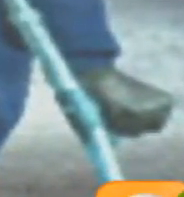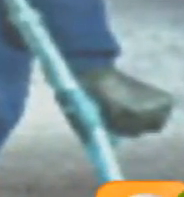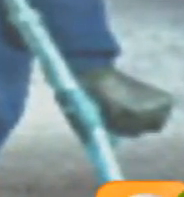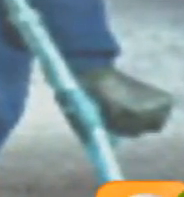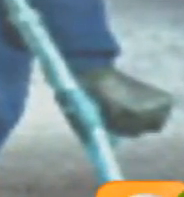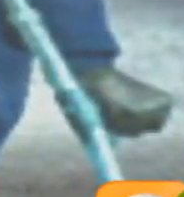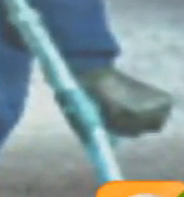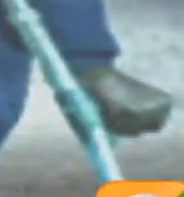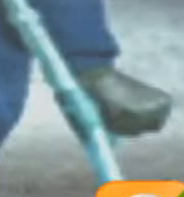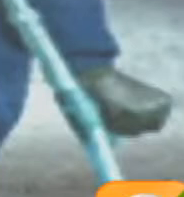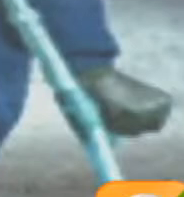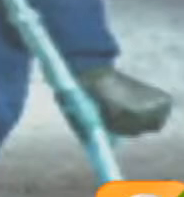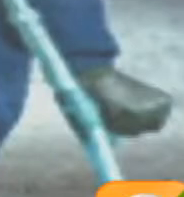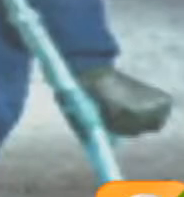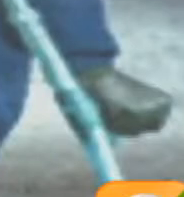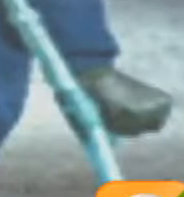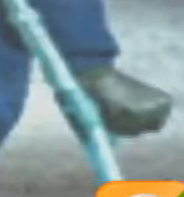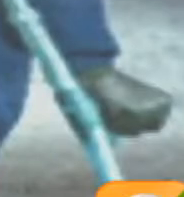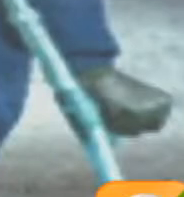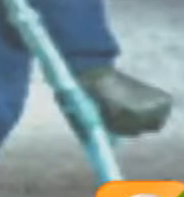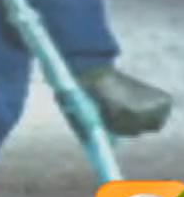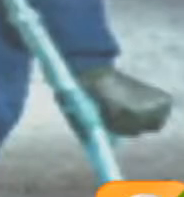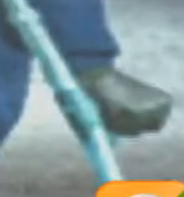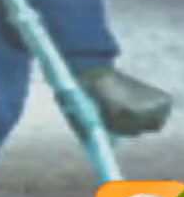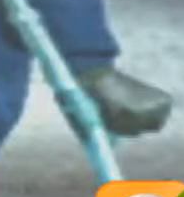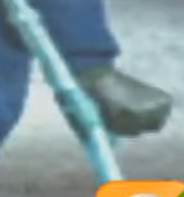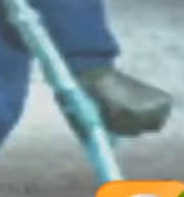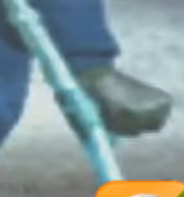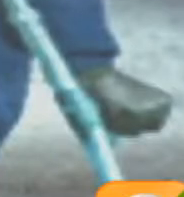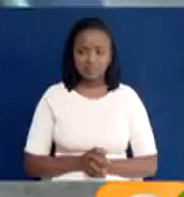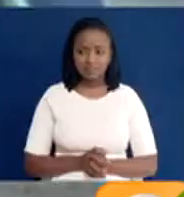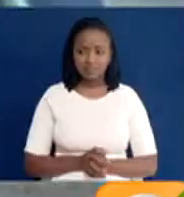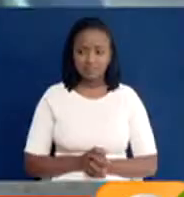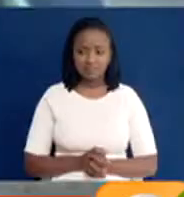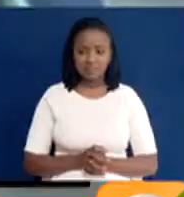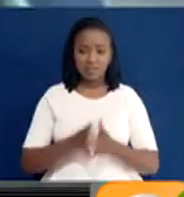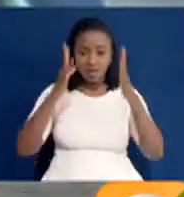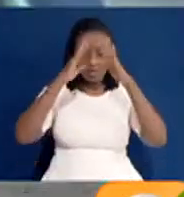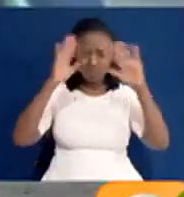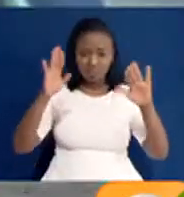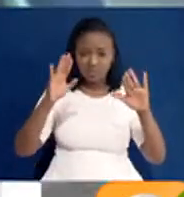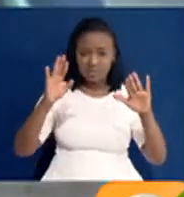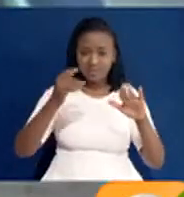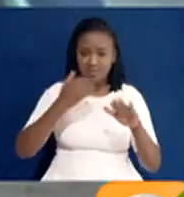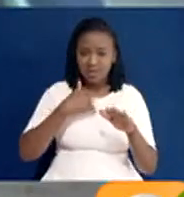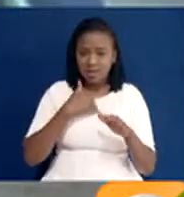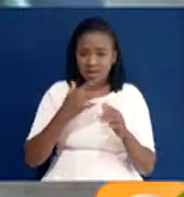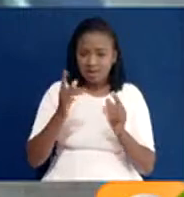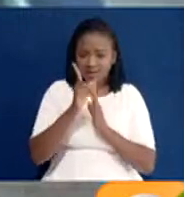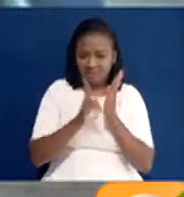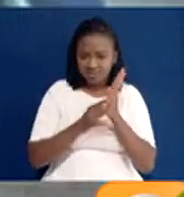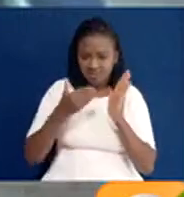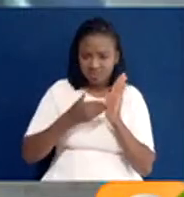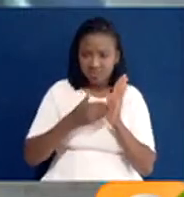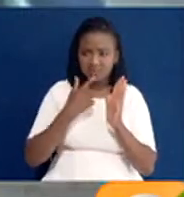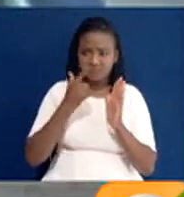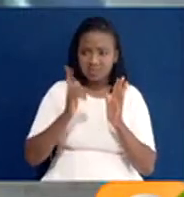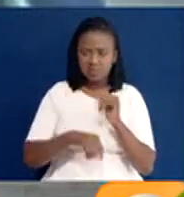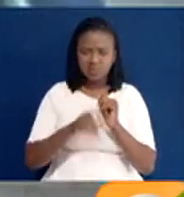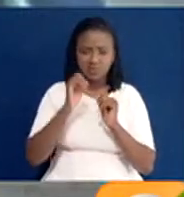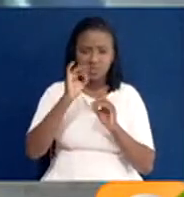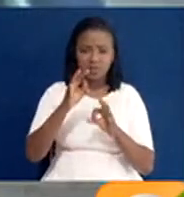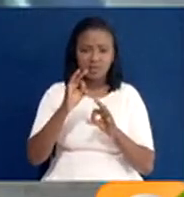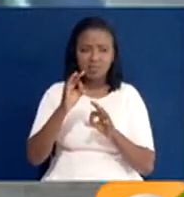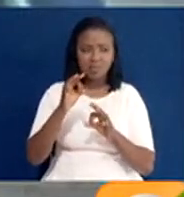In Islam, we are told about an occasion when someone asked our Prophet Muhammad, peace be upon him, a question. He asked